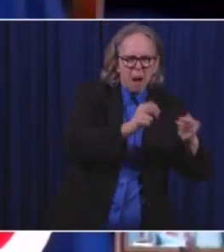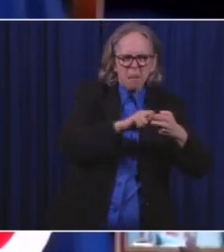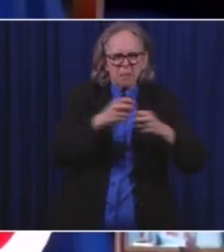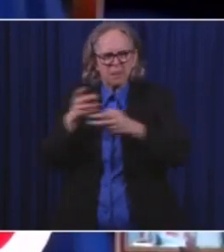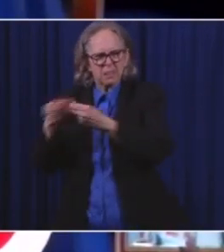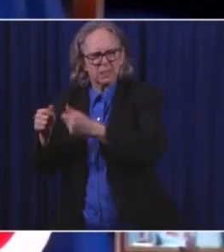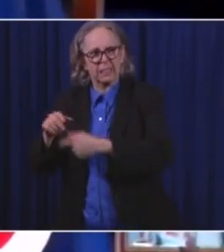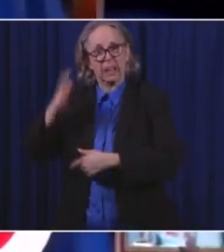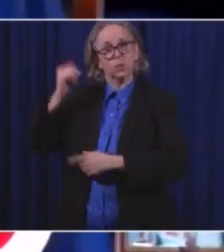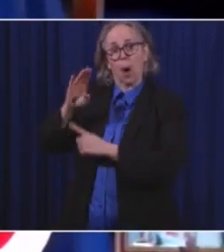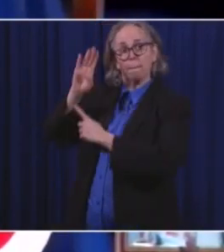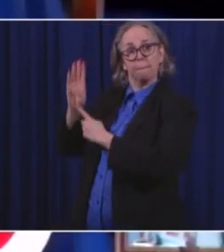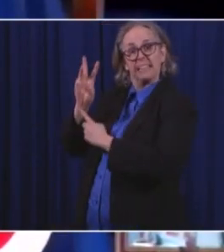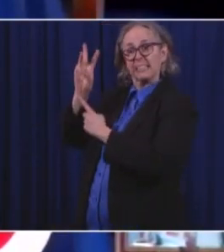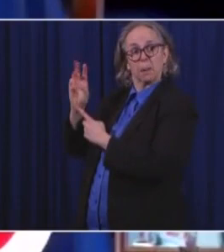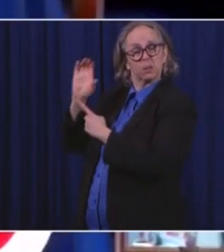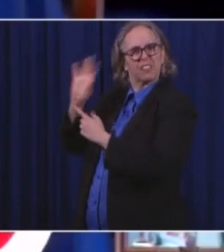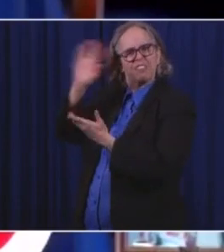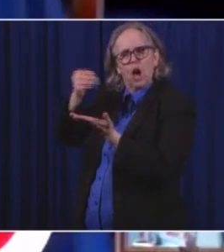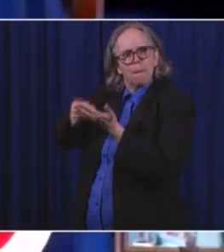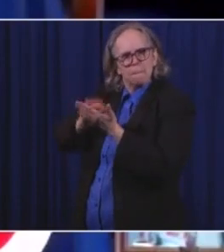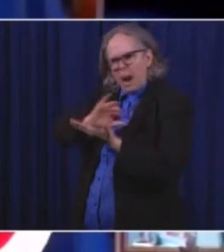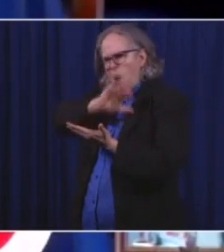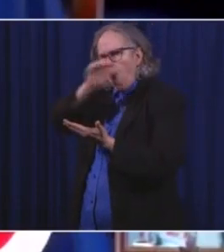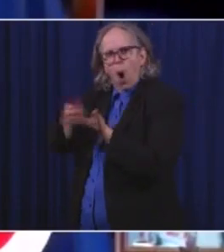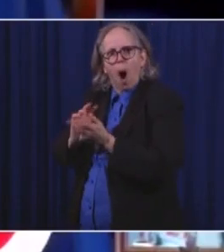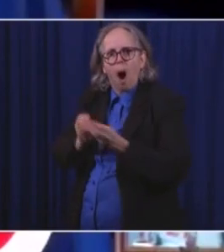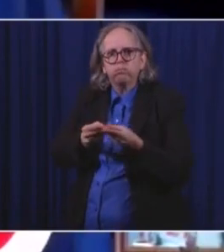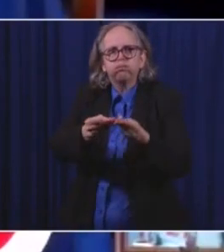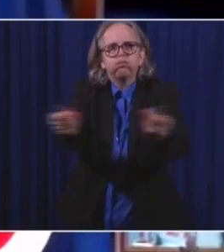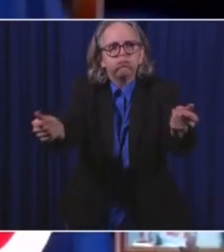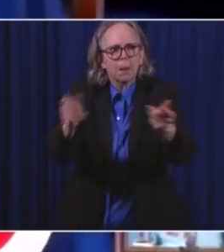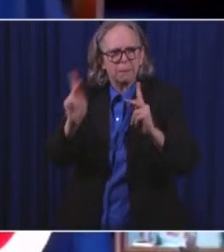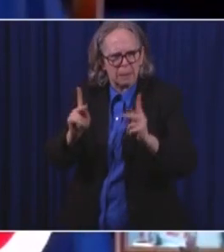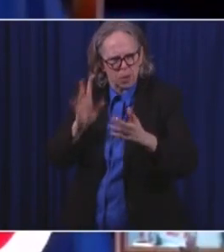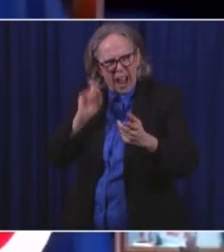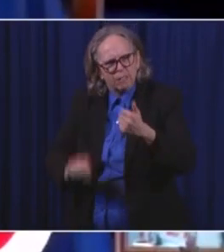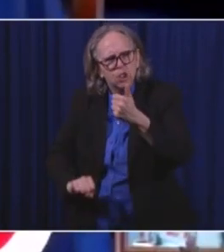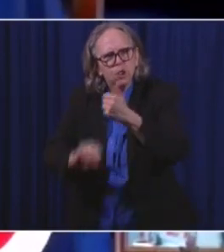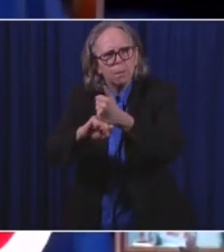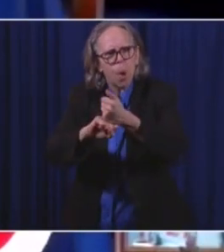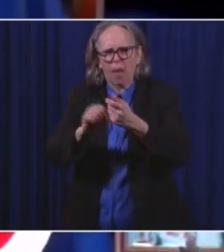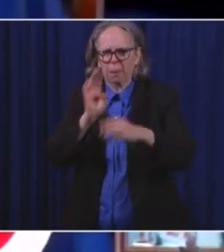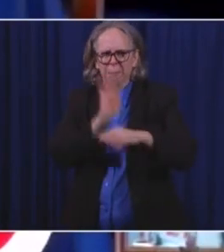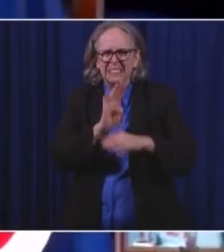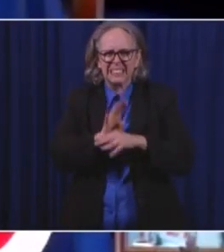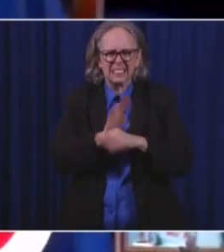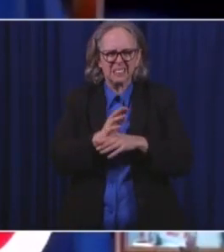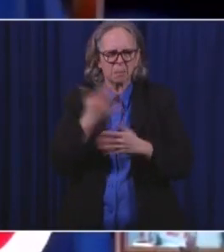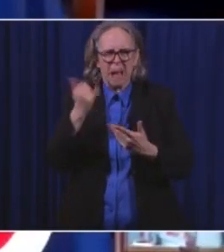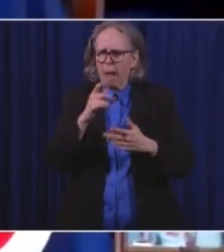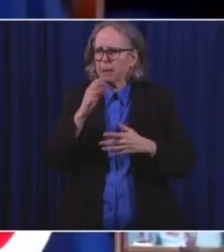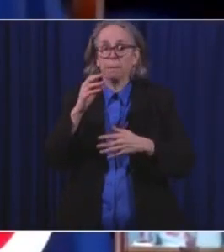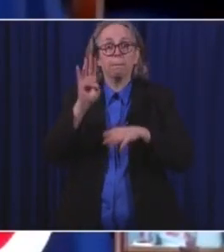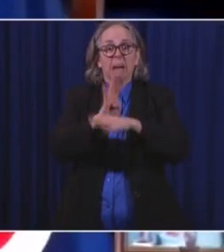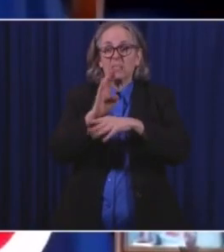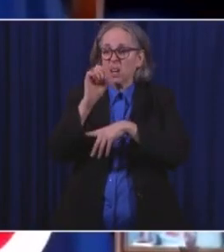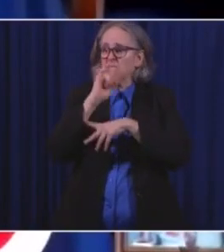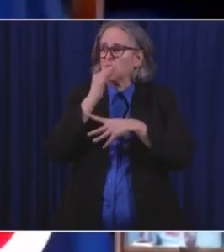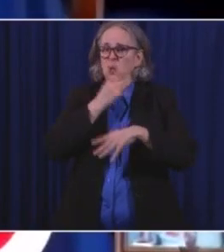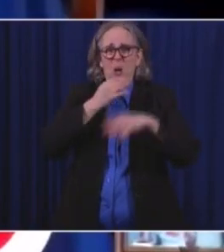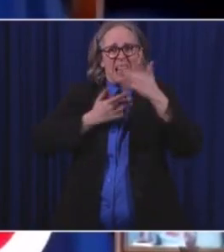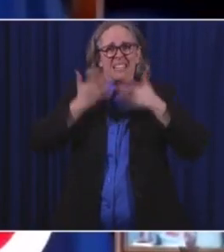out, are going to keep businesses open that otherwise would be closed. They're going to stop people from getting laid off that otherwise would have been laid